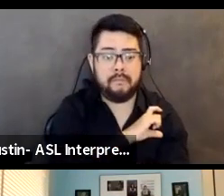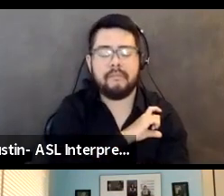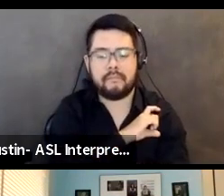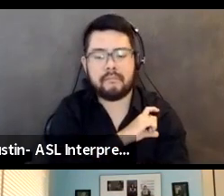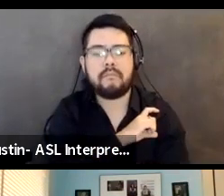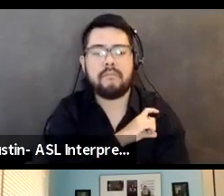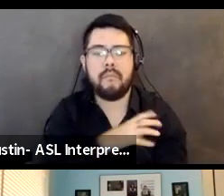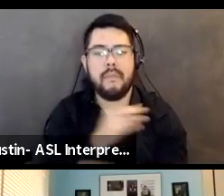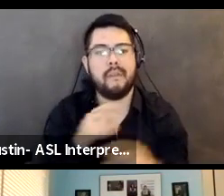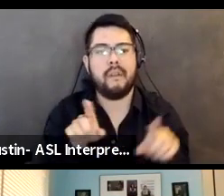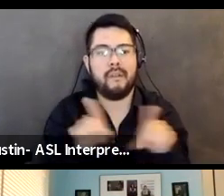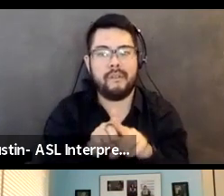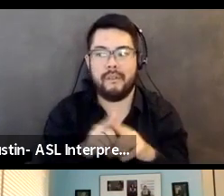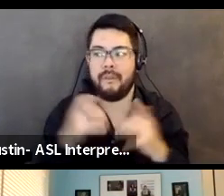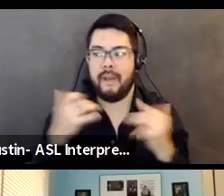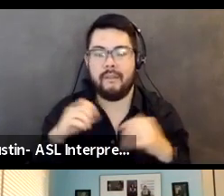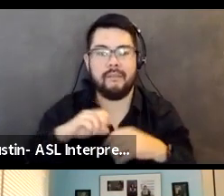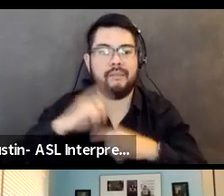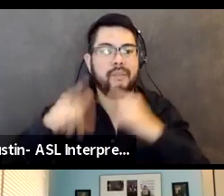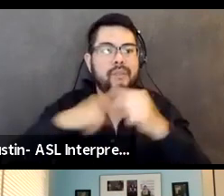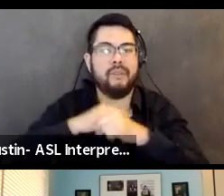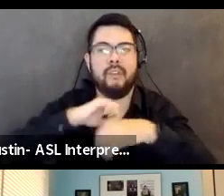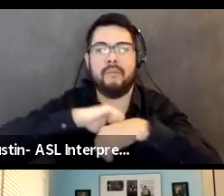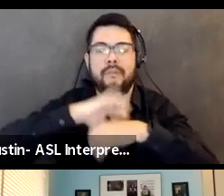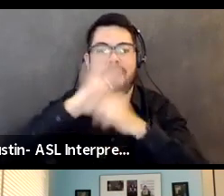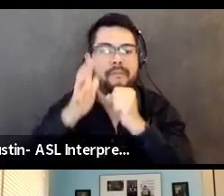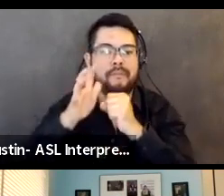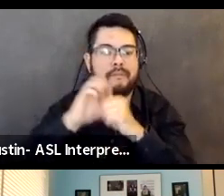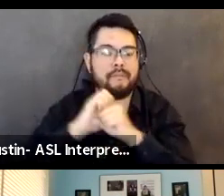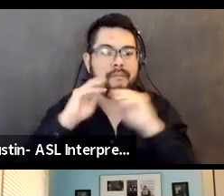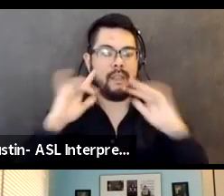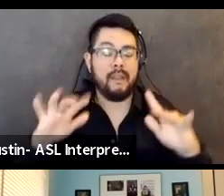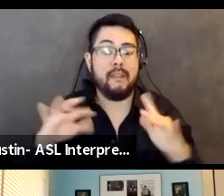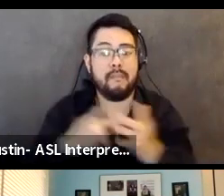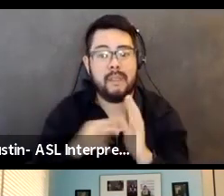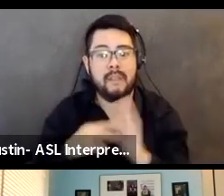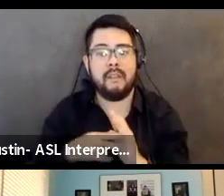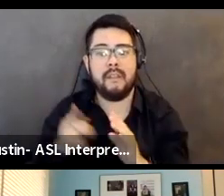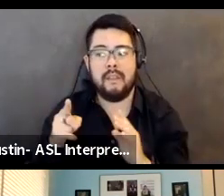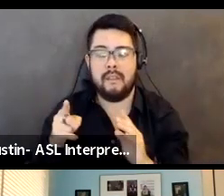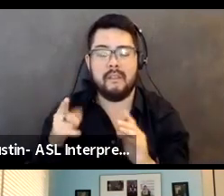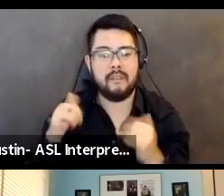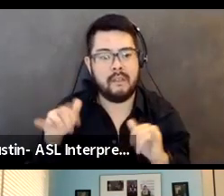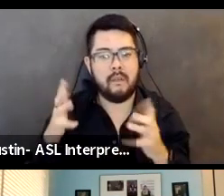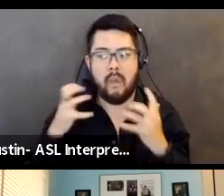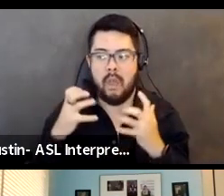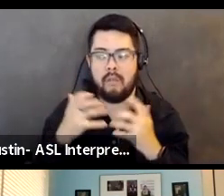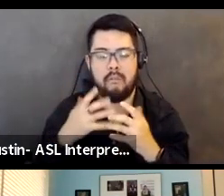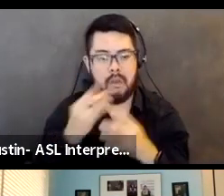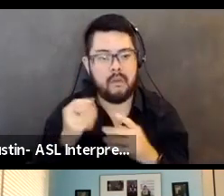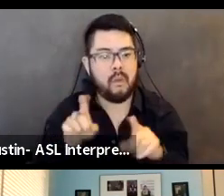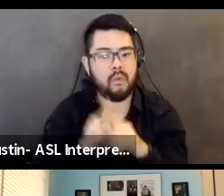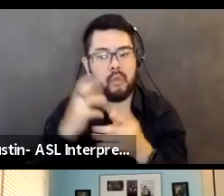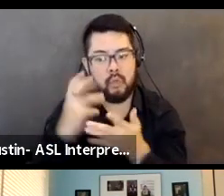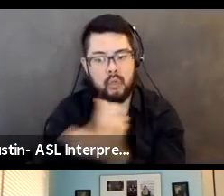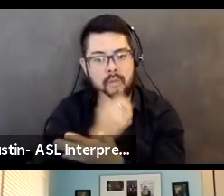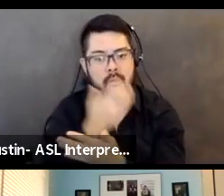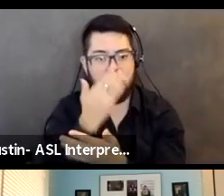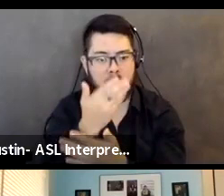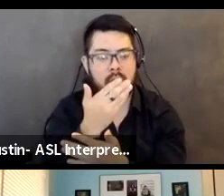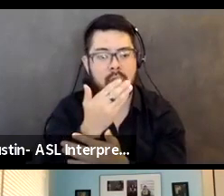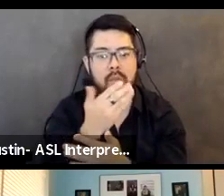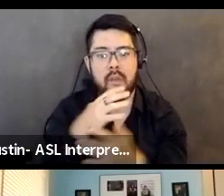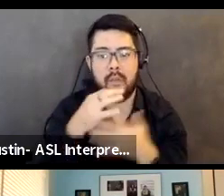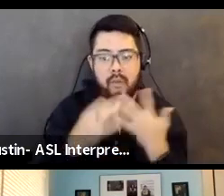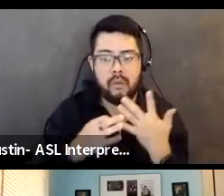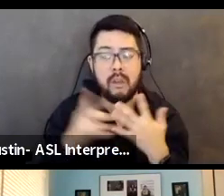the middle of a global pandemic they're still showing up to claim the safety that they want and deserve they're doing strategic